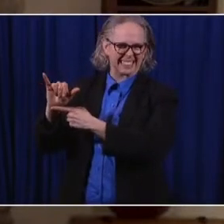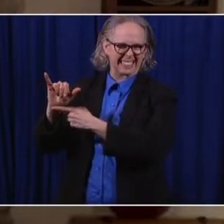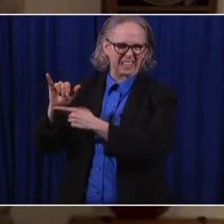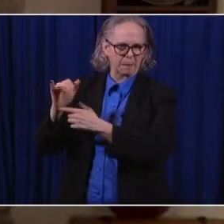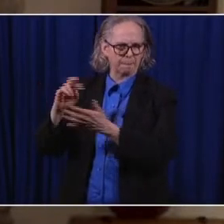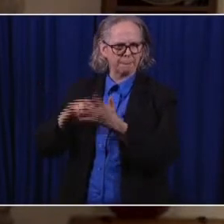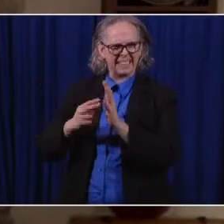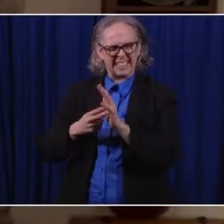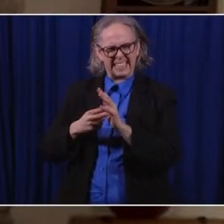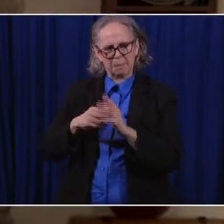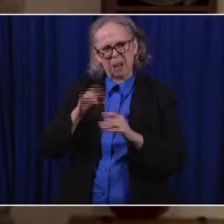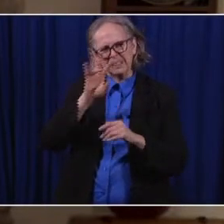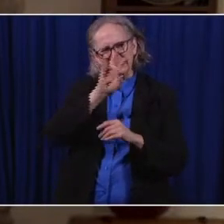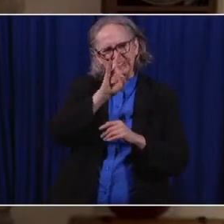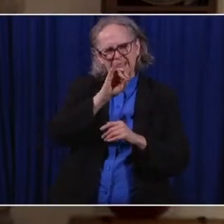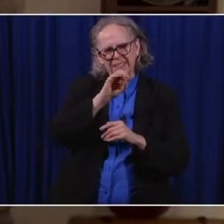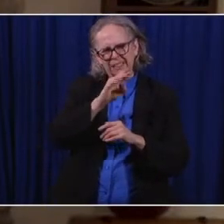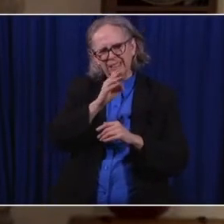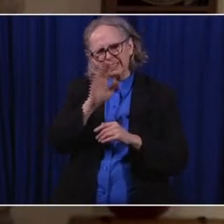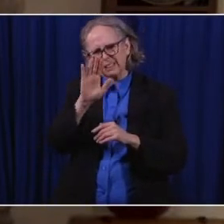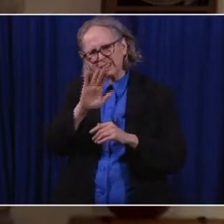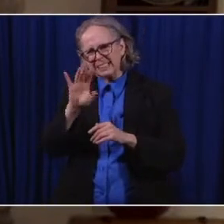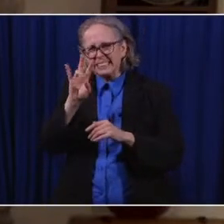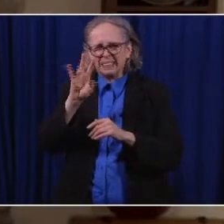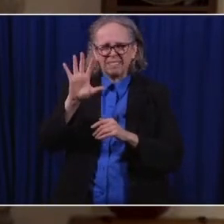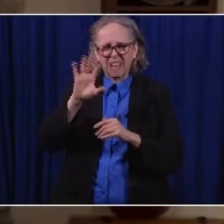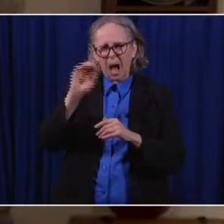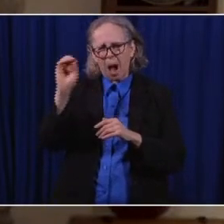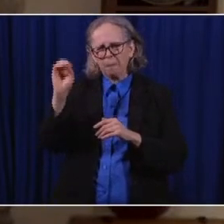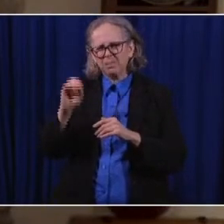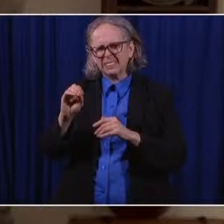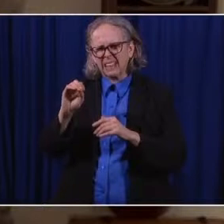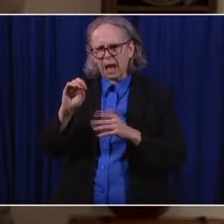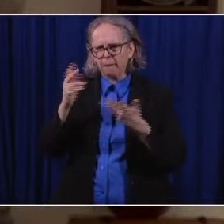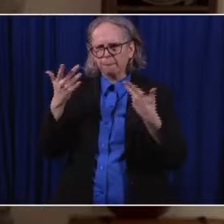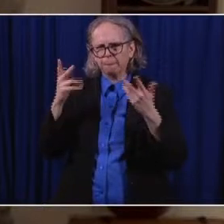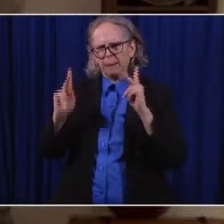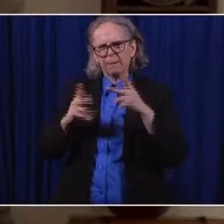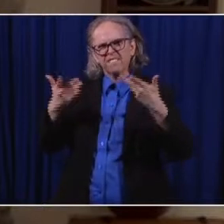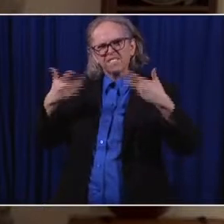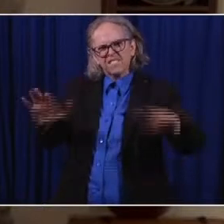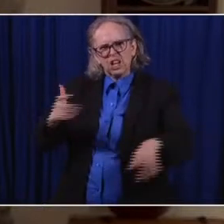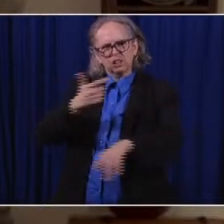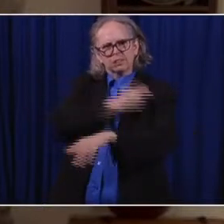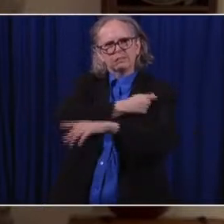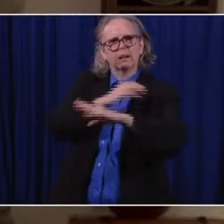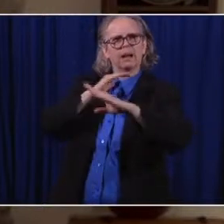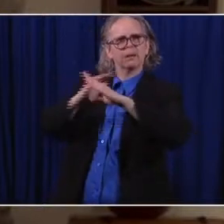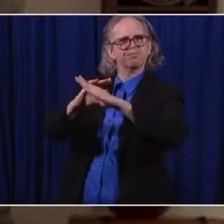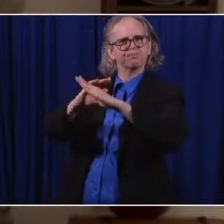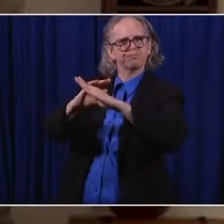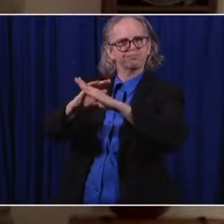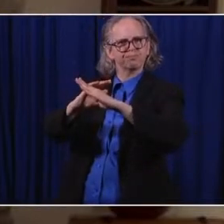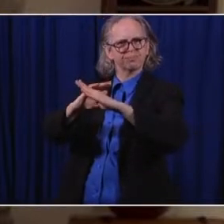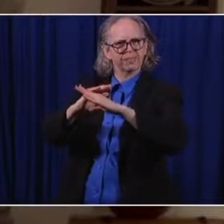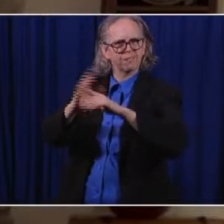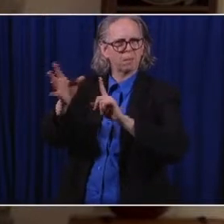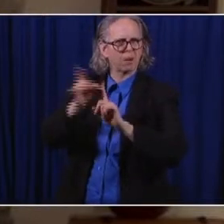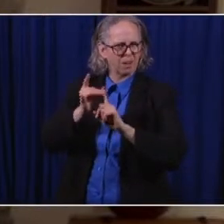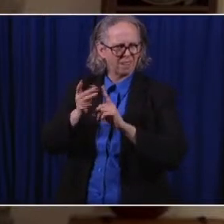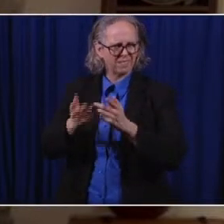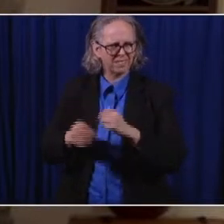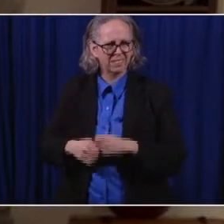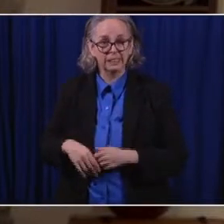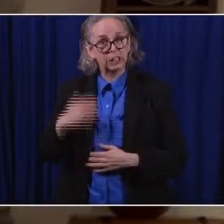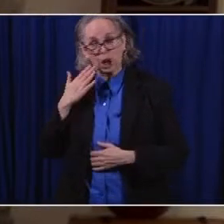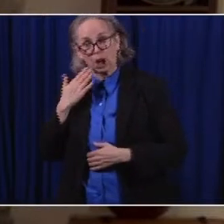75%, something in that neighborhood. So we got a long, long way to go. The good news is we've started, but we have a ways